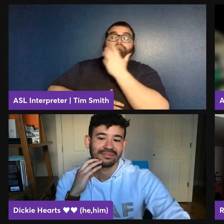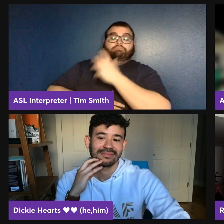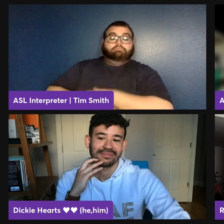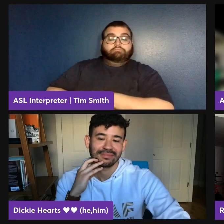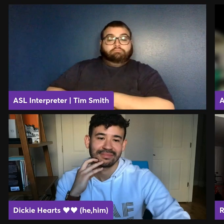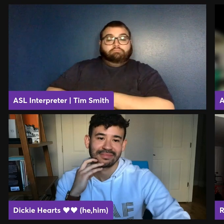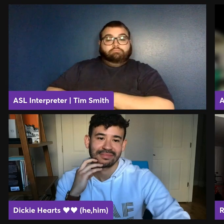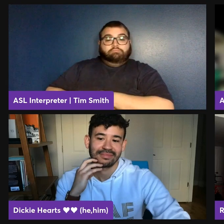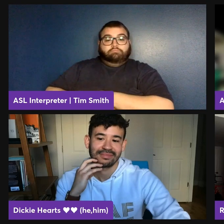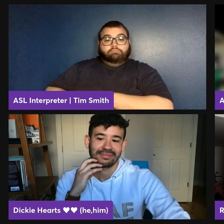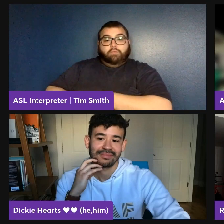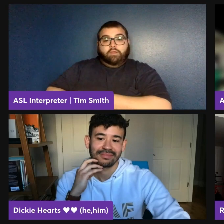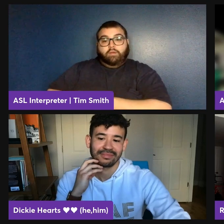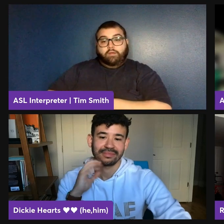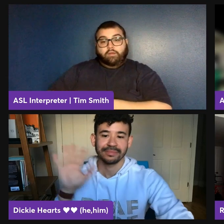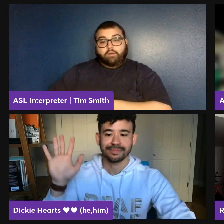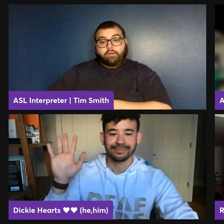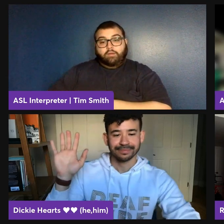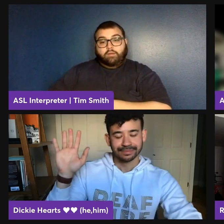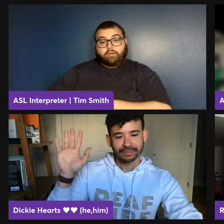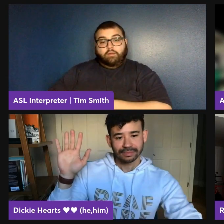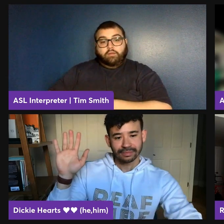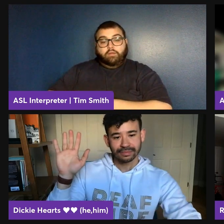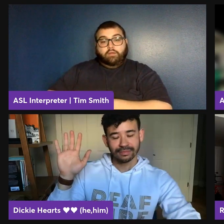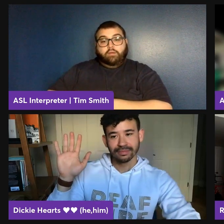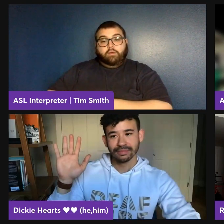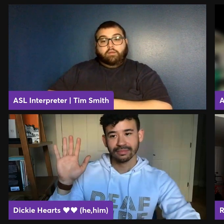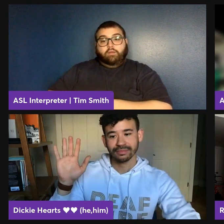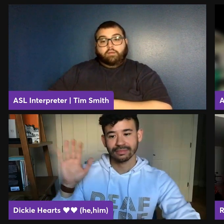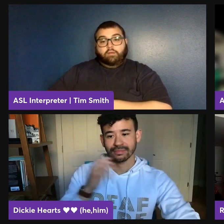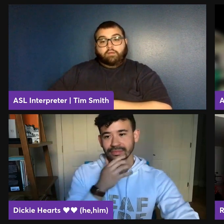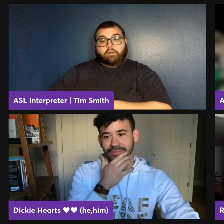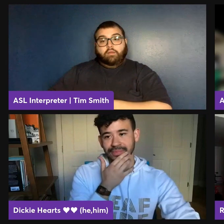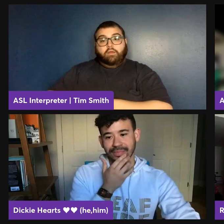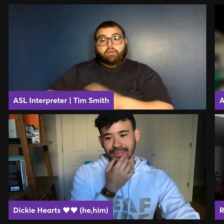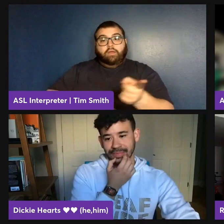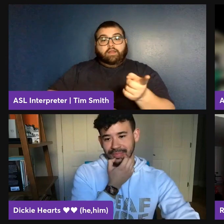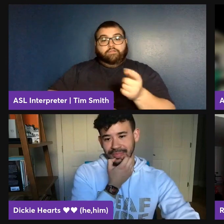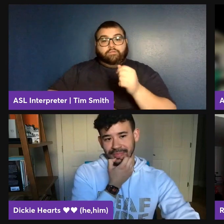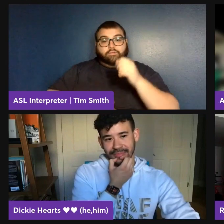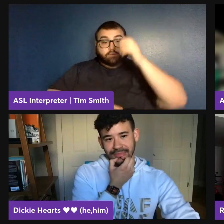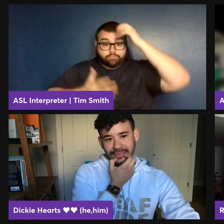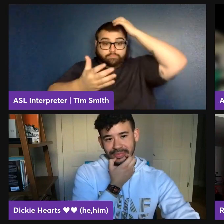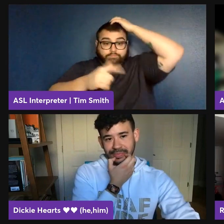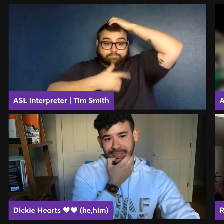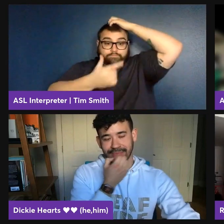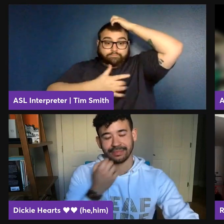really powerful moment that I won't soon forget. Dickie?